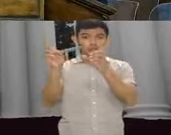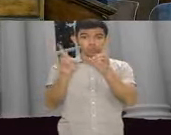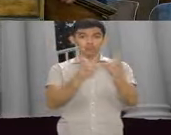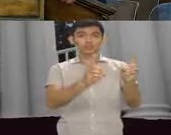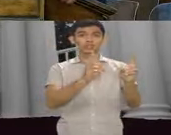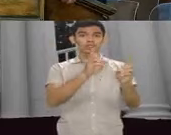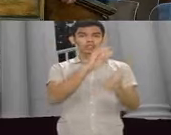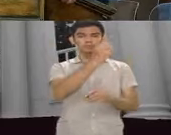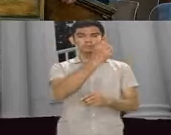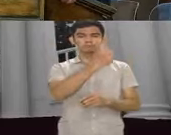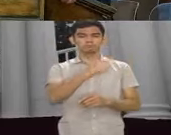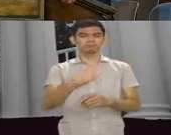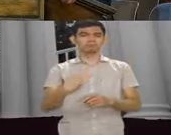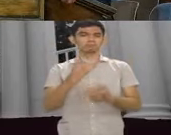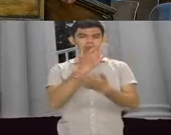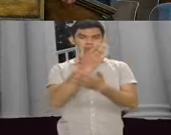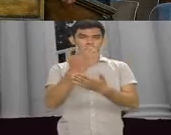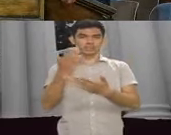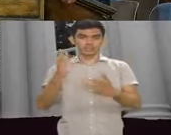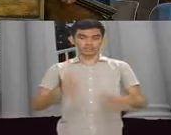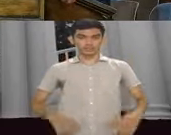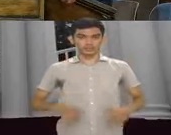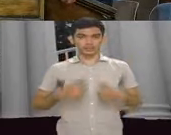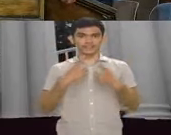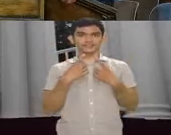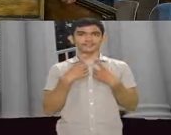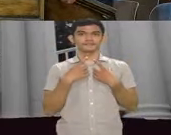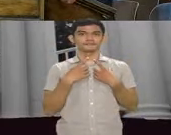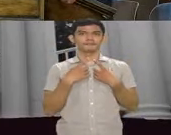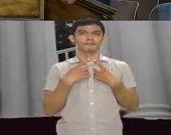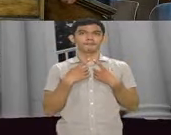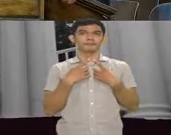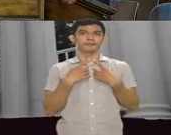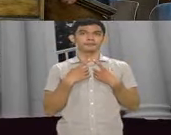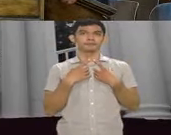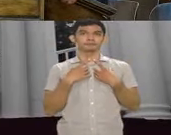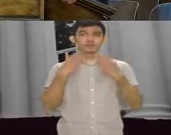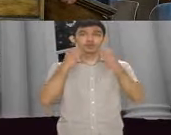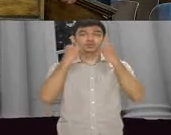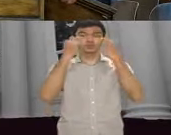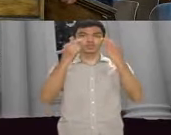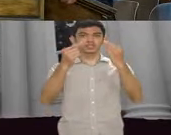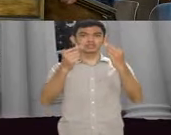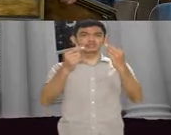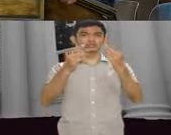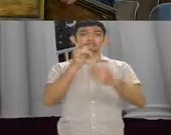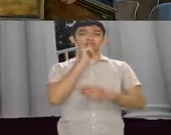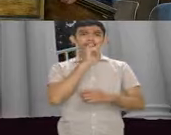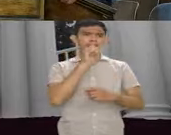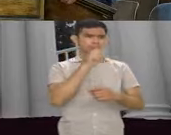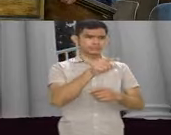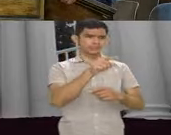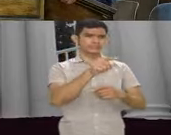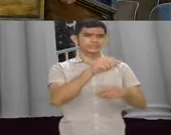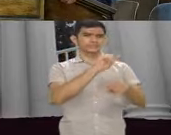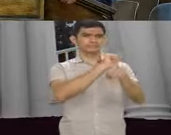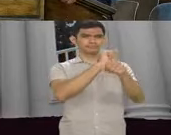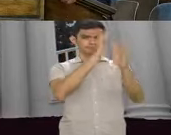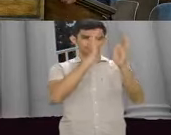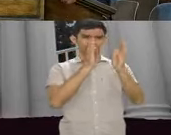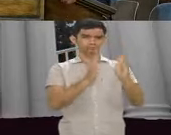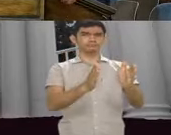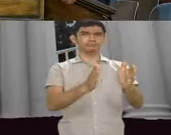do whatever you want to do sa imong kinabuhi. So, ningon diri, is not this the